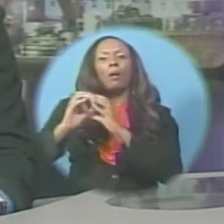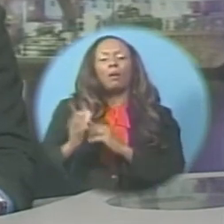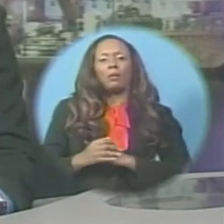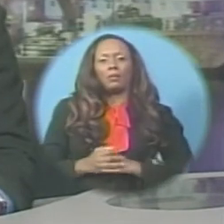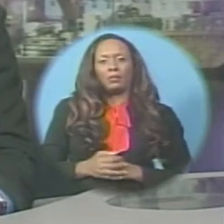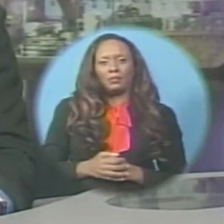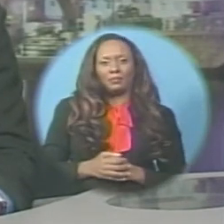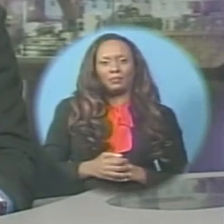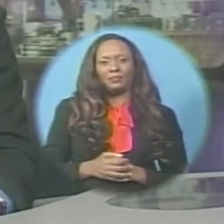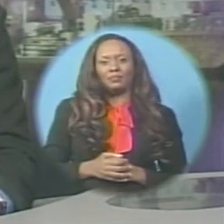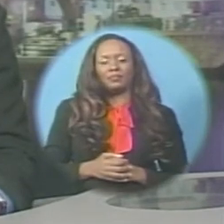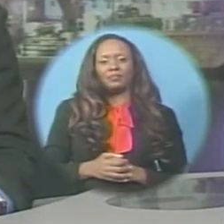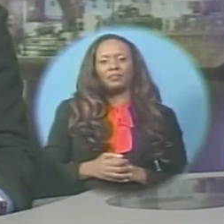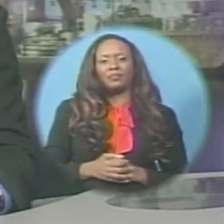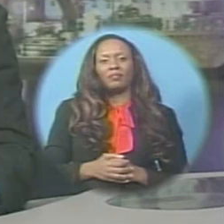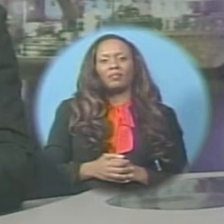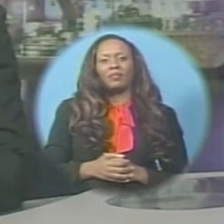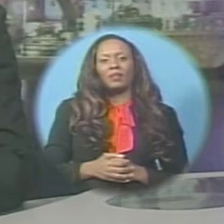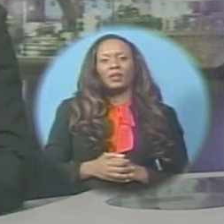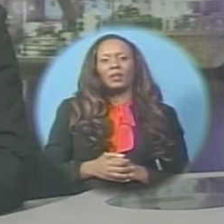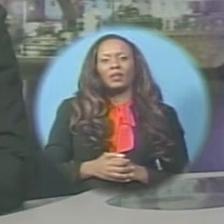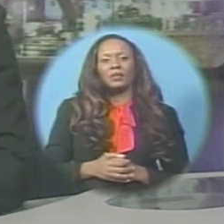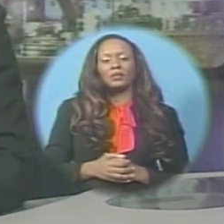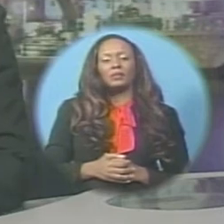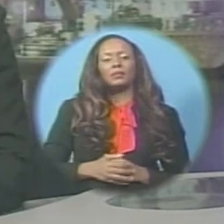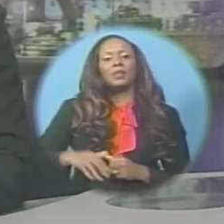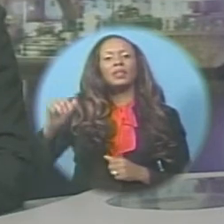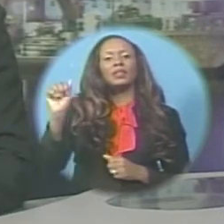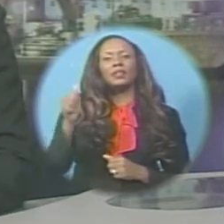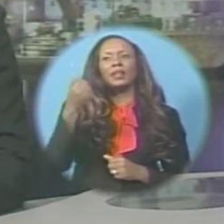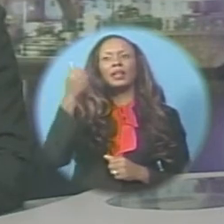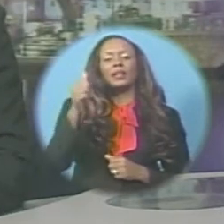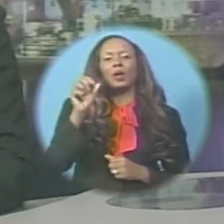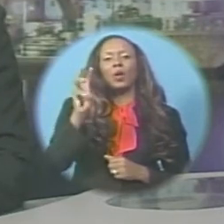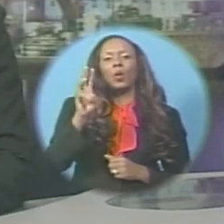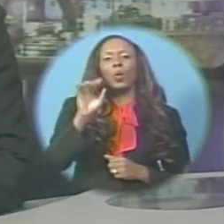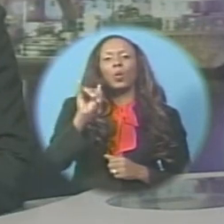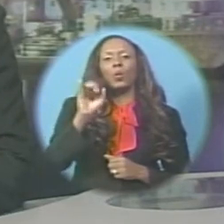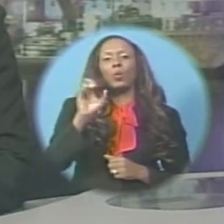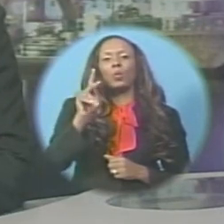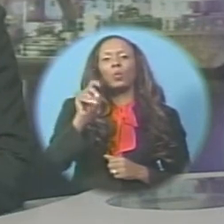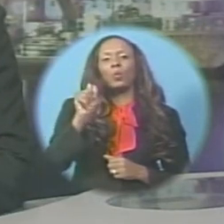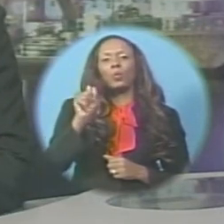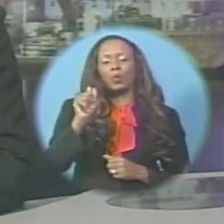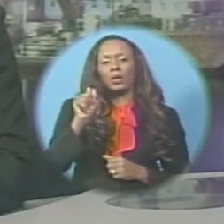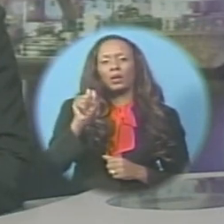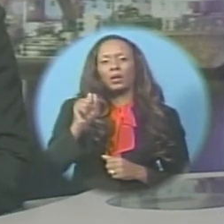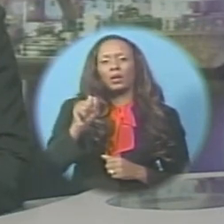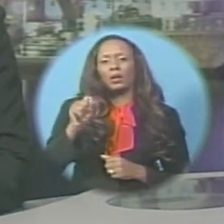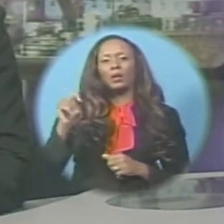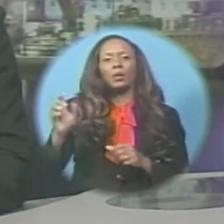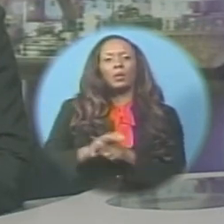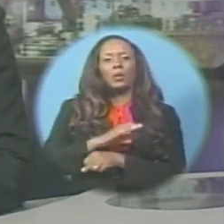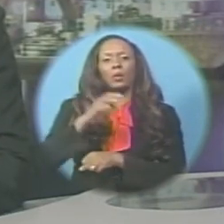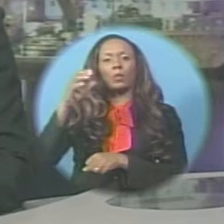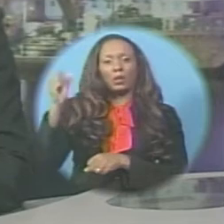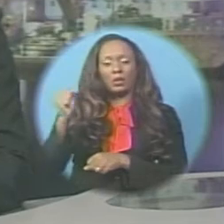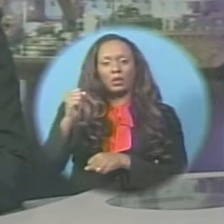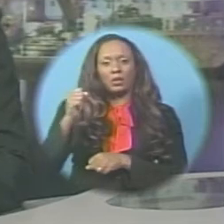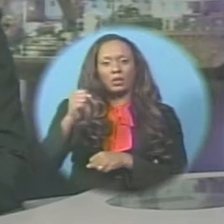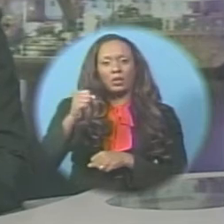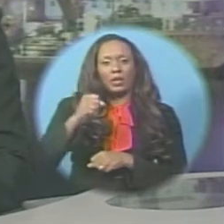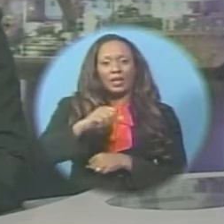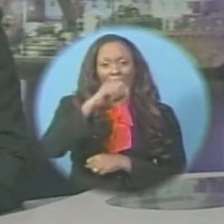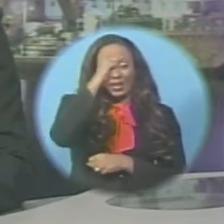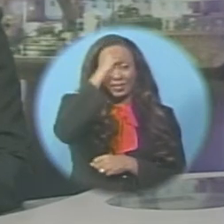Staying with cricket, a 10-match haul by all-rounder Ravi Ashwin set up a commanding 197-run win